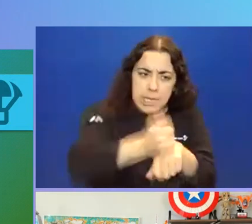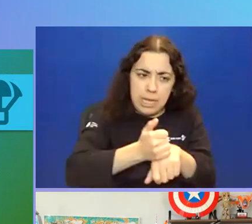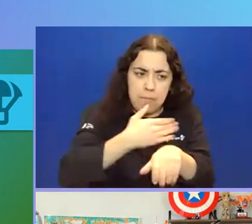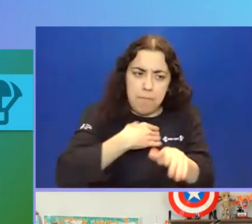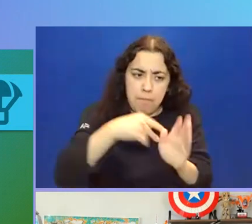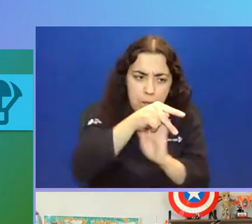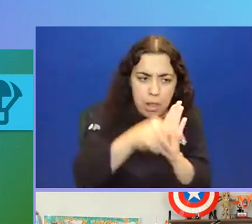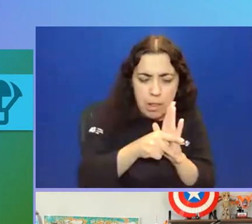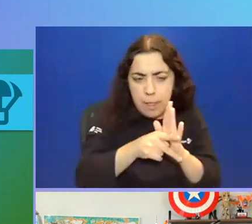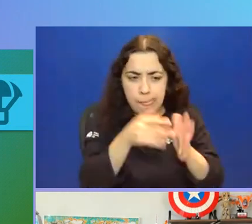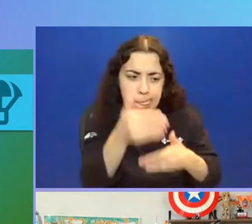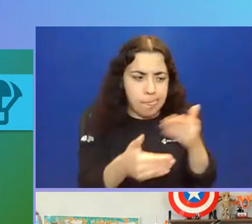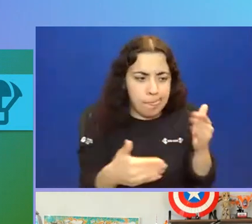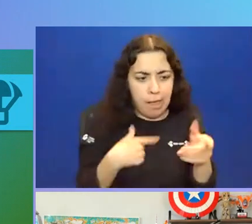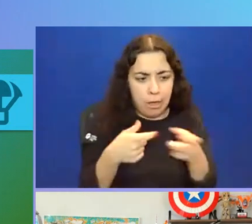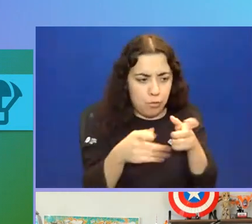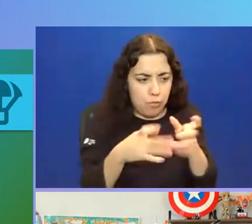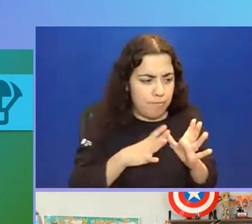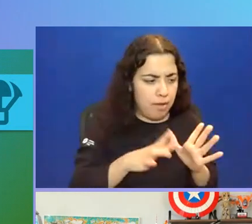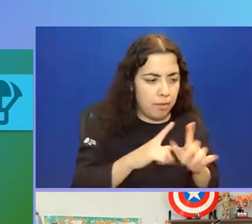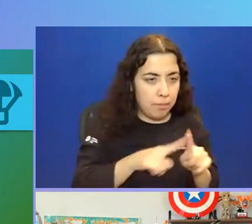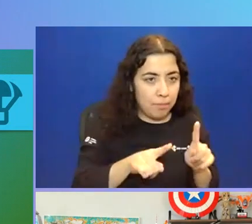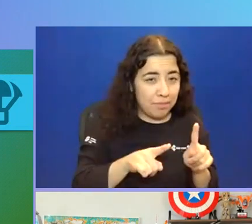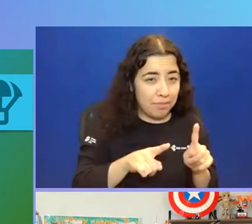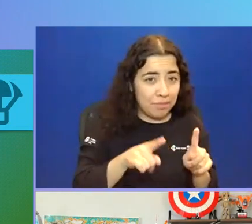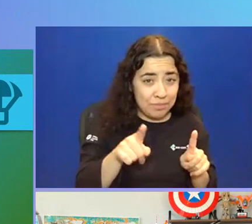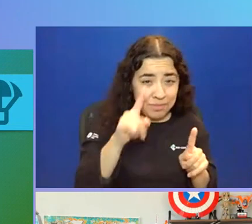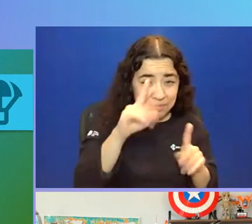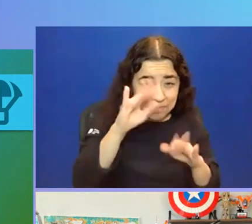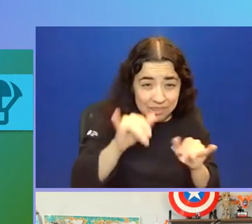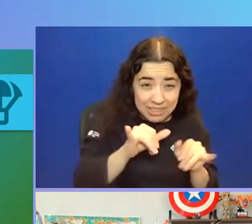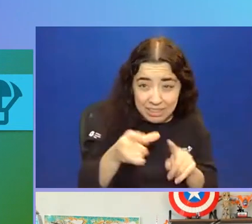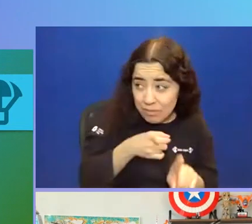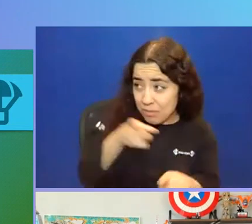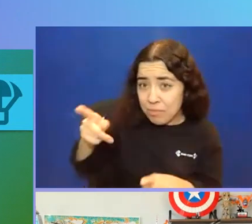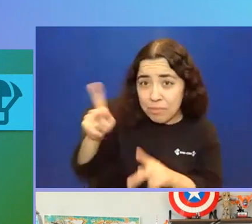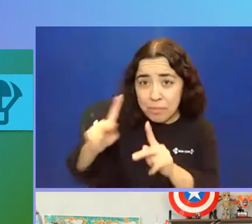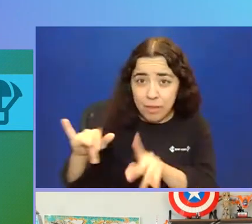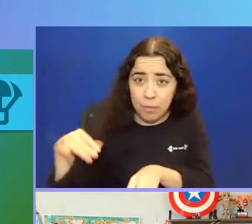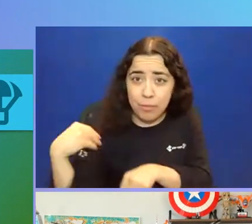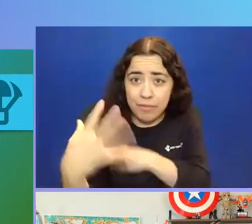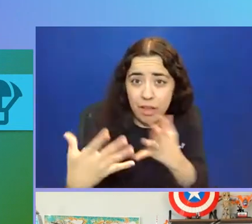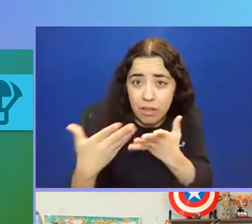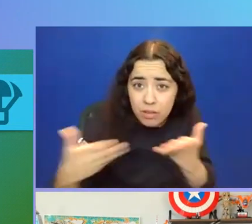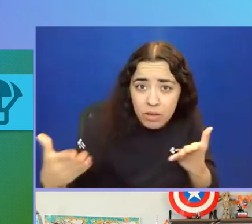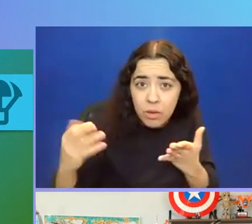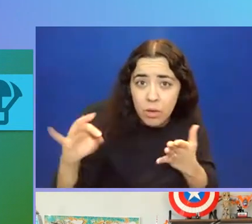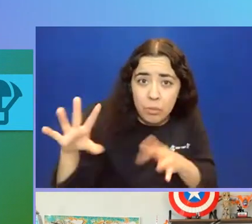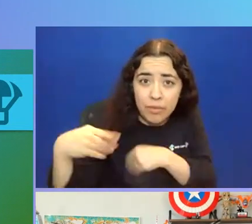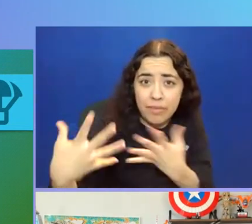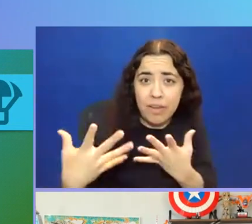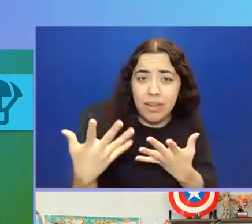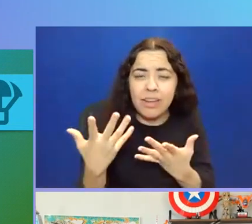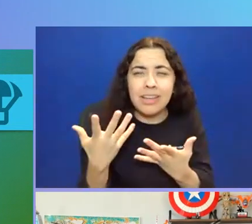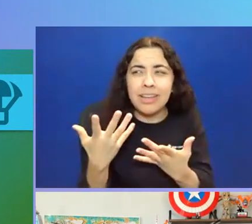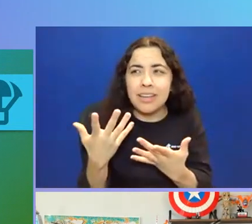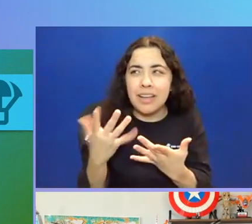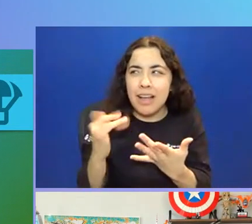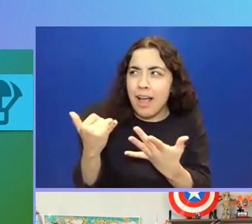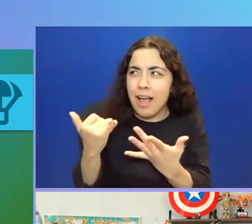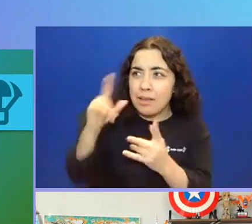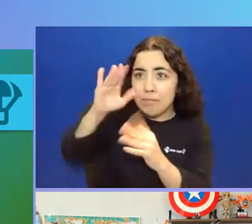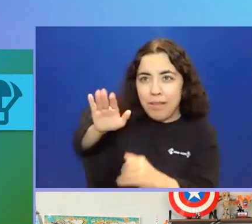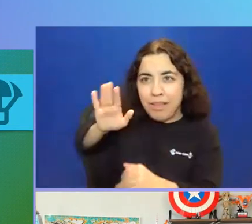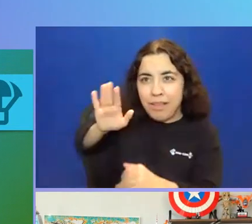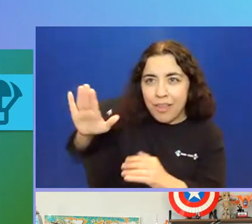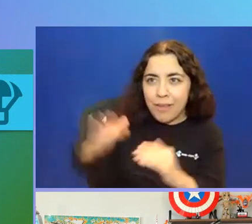But how do you expect the same from your suppliers? And how do you make that clear up front? Because of course, you